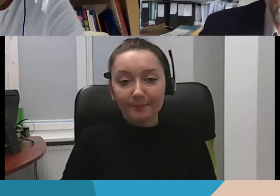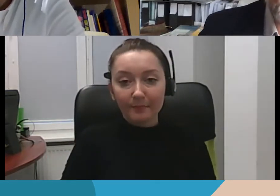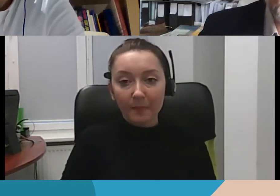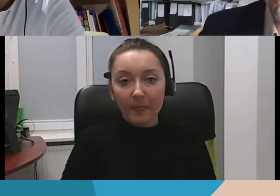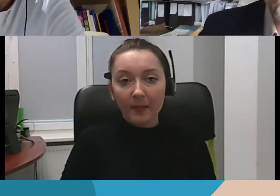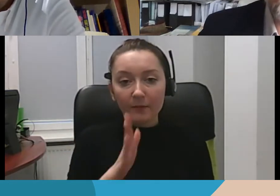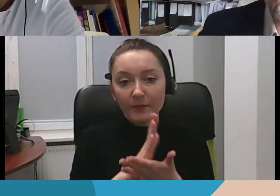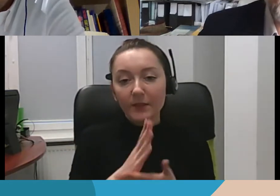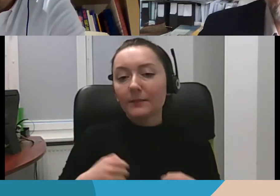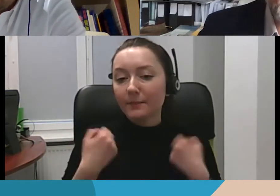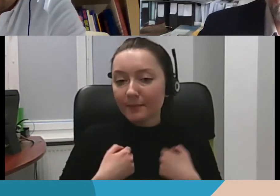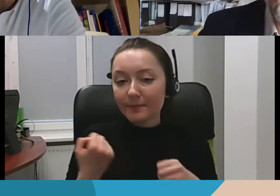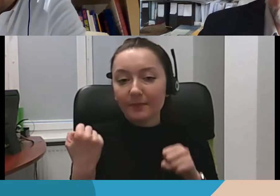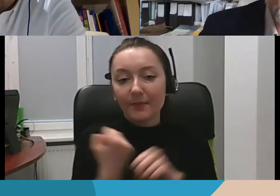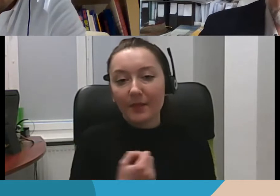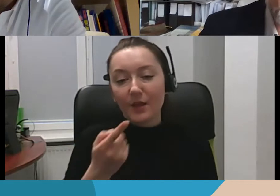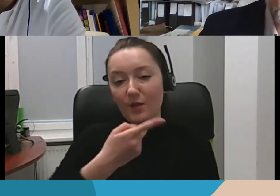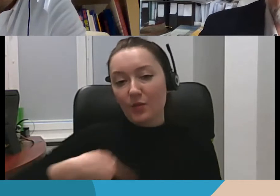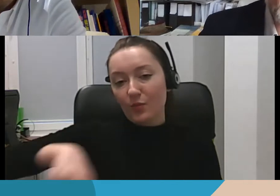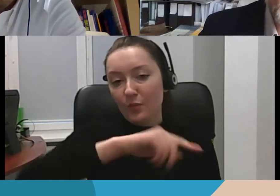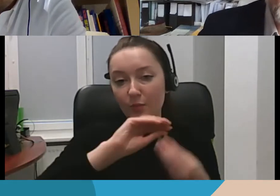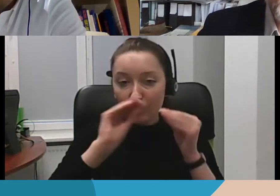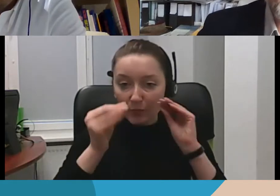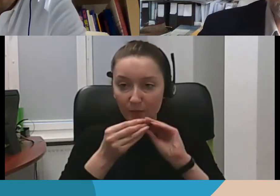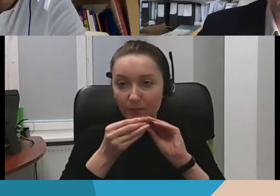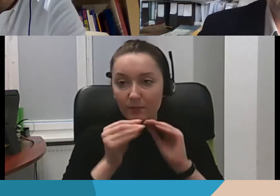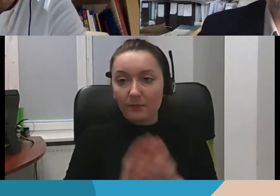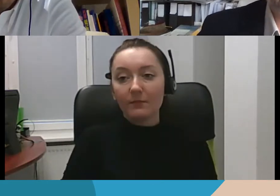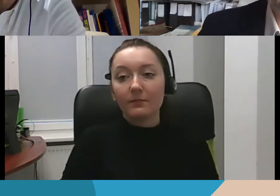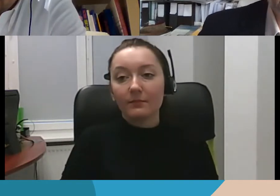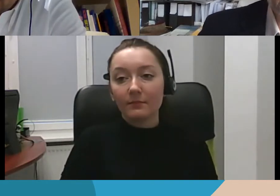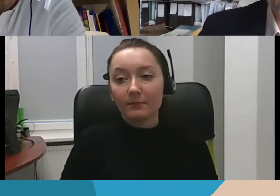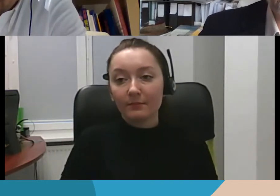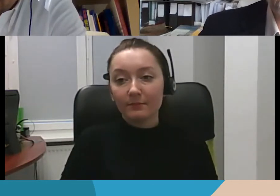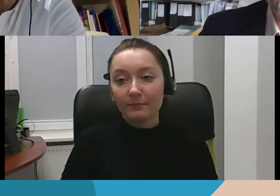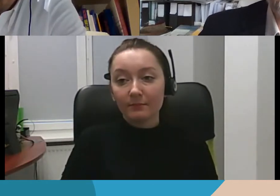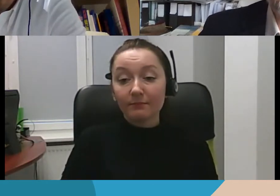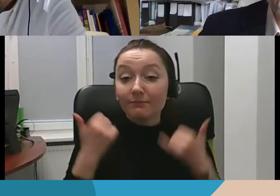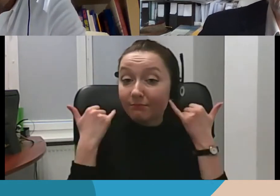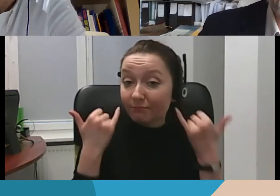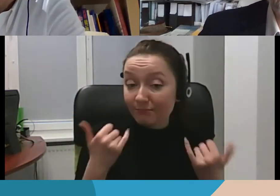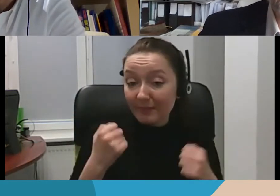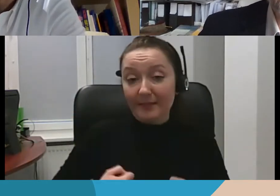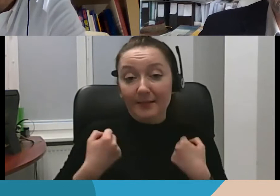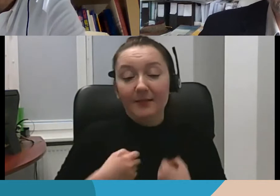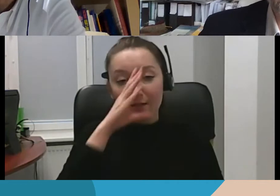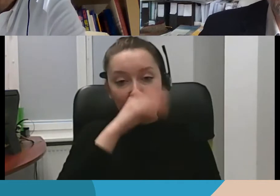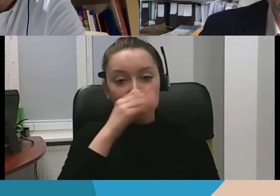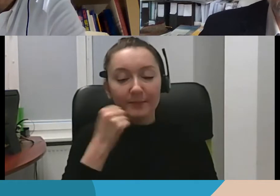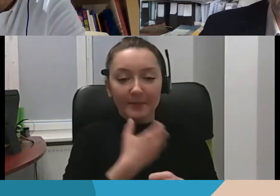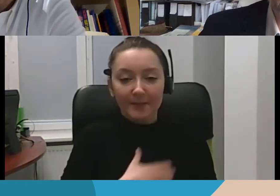joint effort in order to make it as effective as possible. So there is a need of coordination in